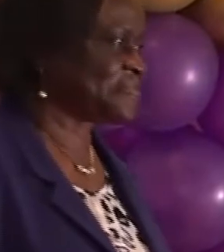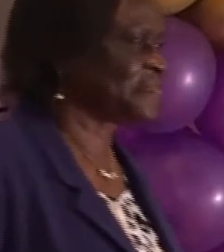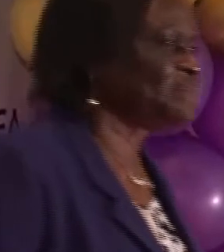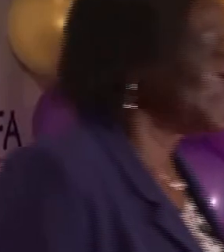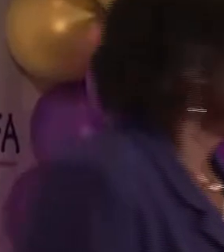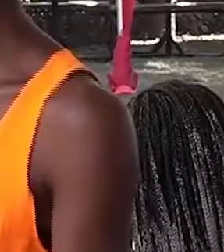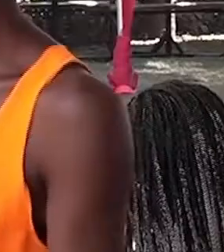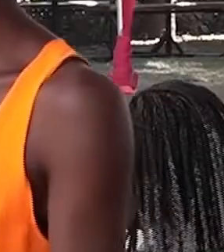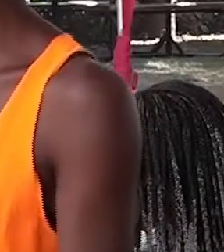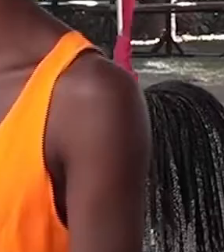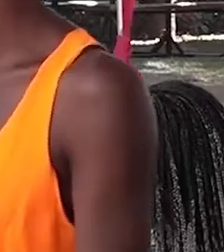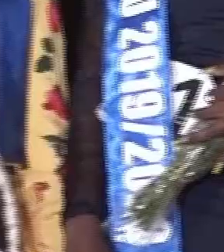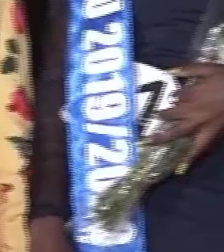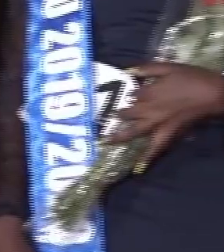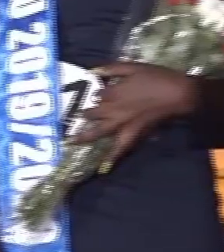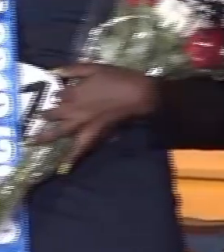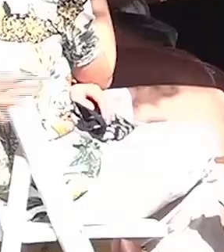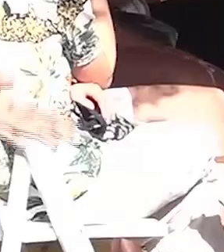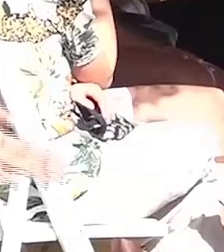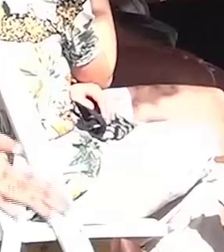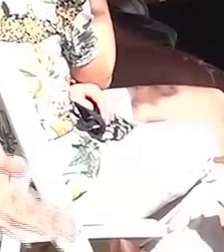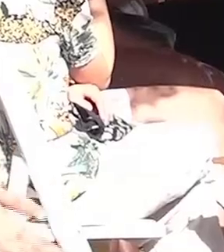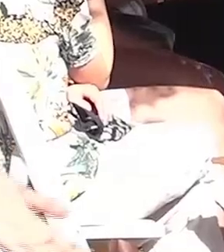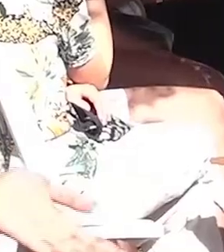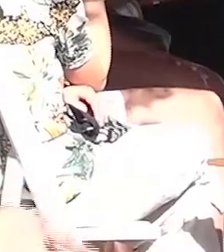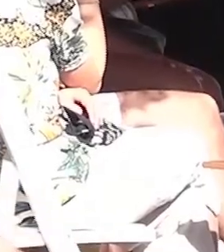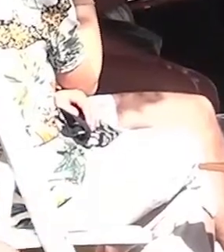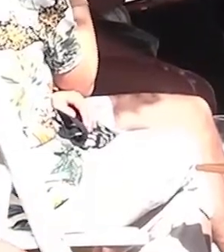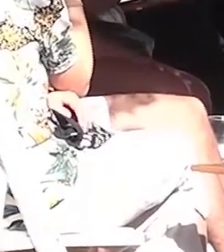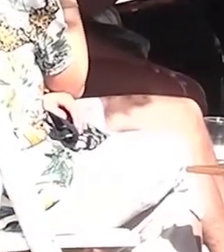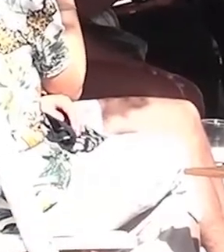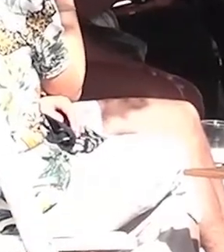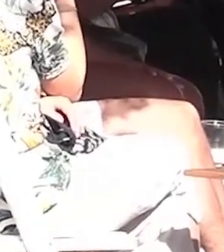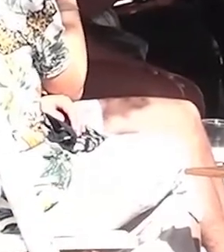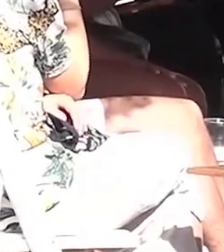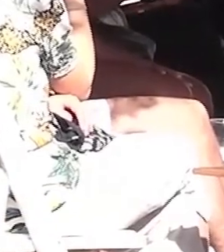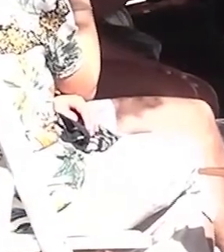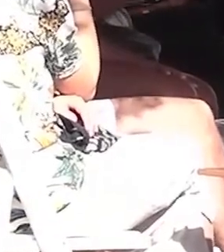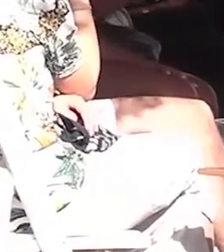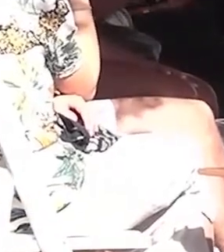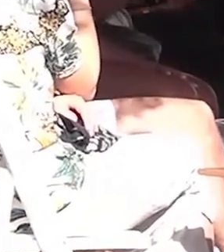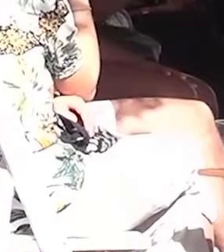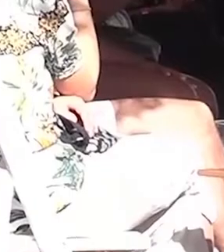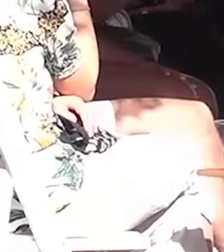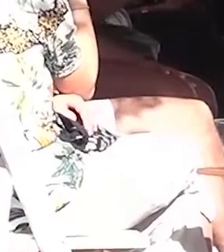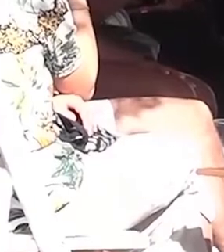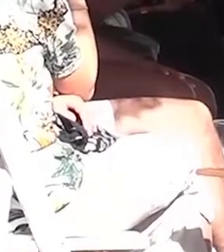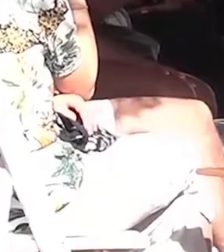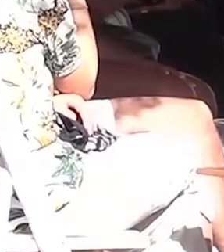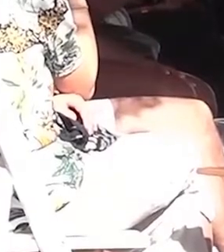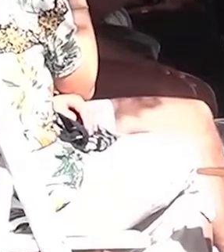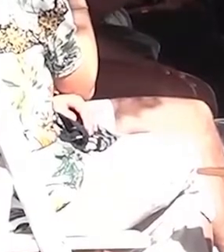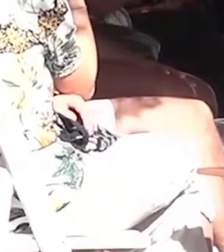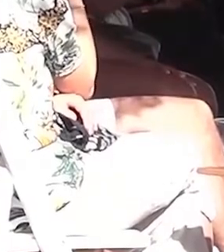events, and so much more. Catch me, Ashley as Tachi, as we unlock the greatest fashion